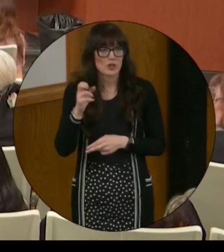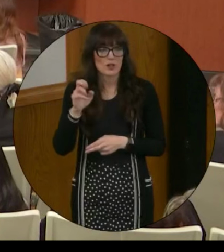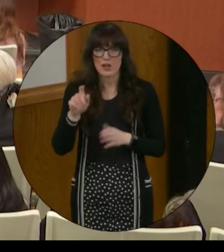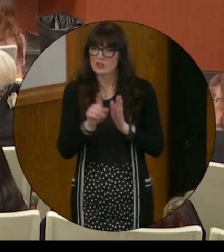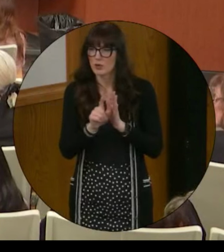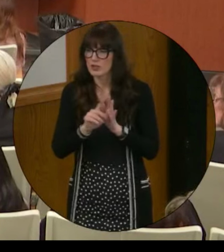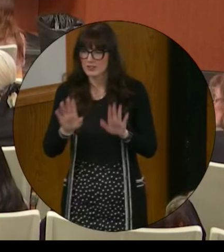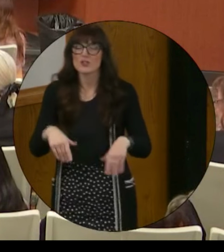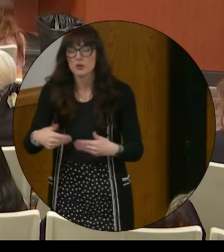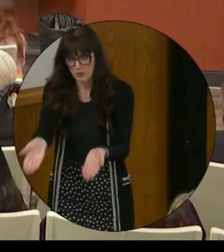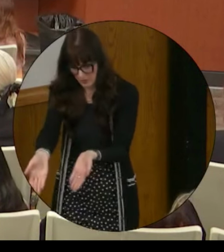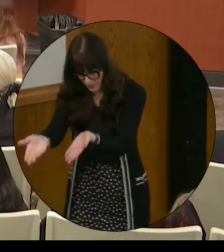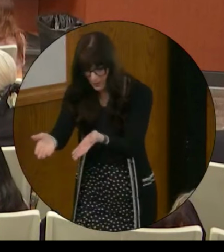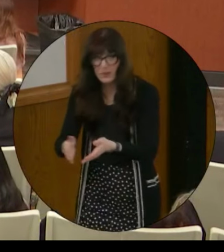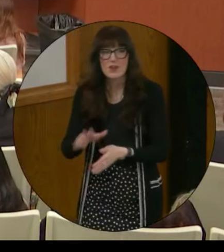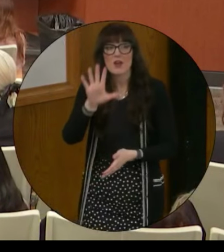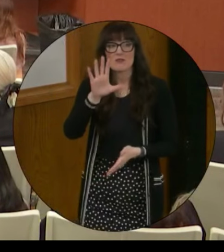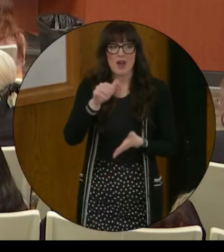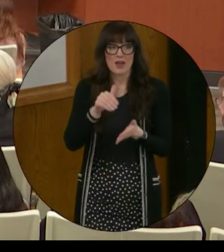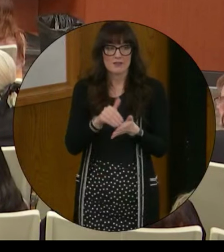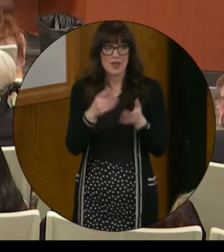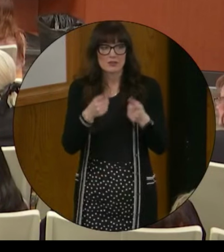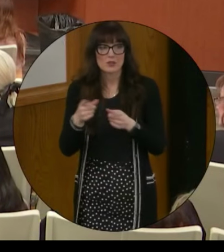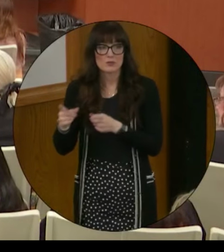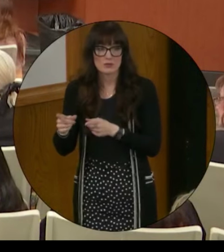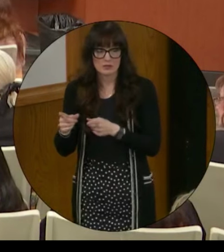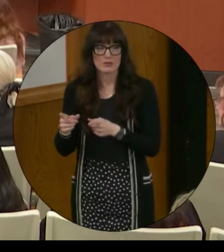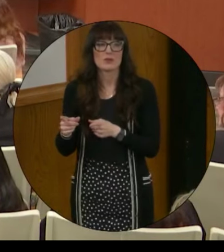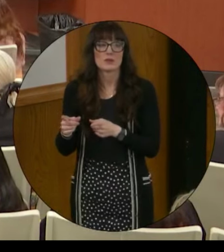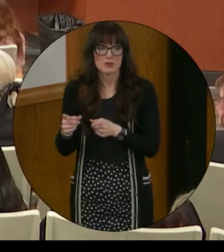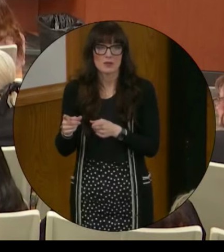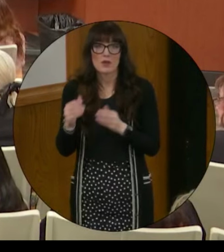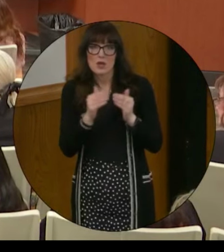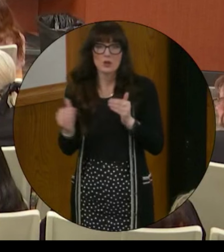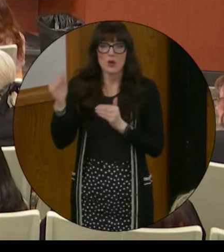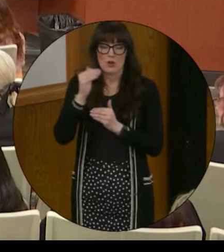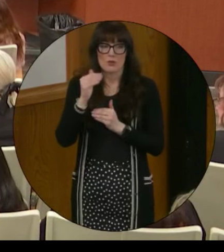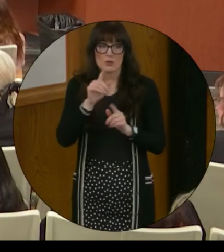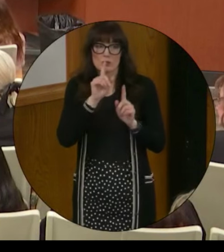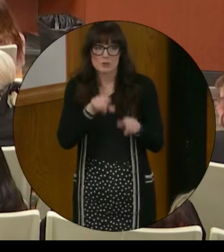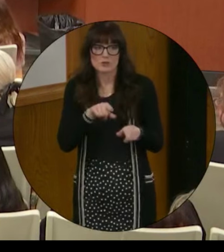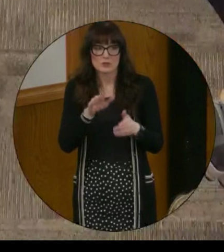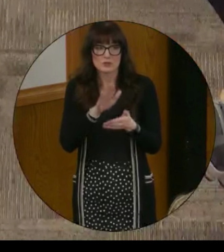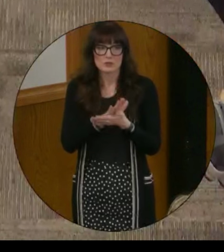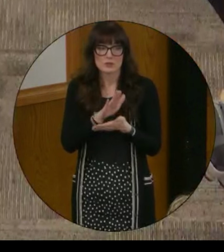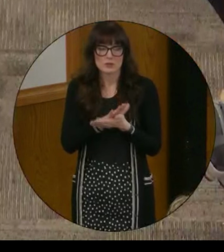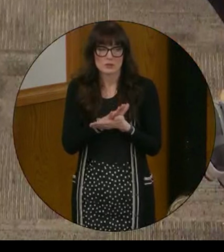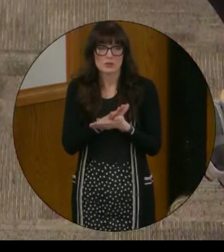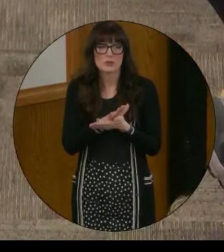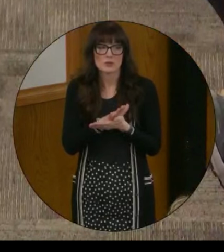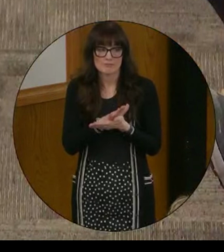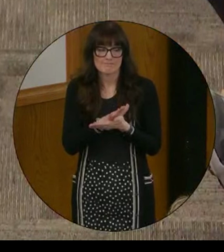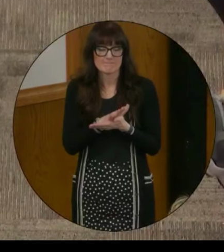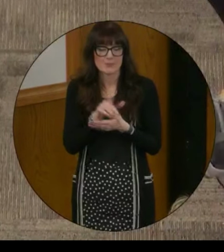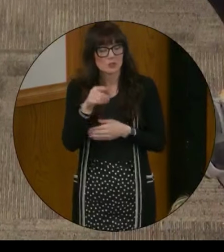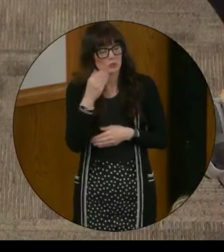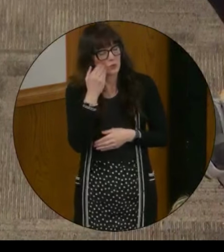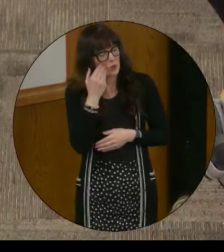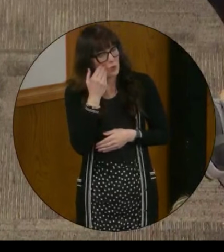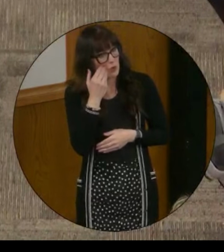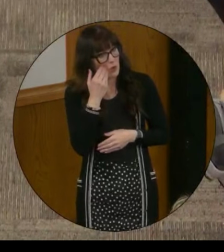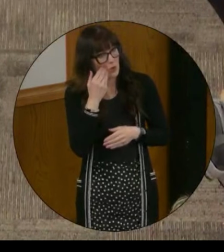Over Go ahead, Ms. Skurlock. 5,000 incidences and over have been reported in the school. And you know that